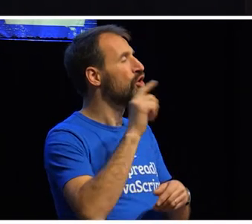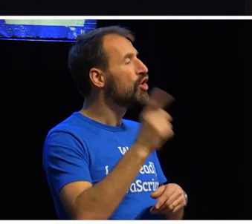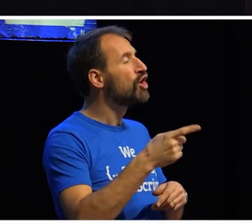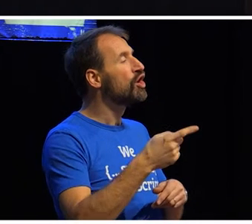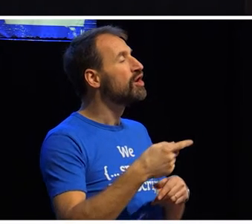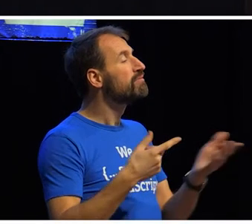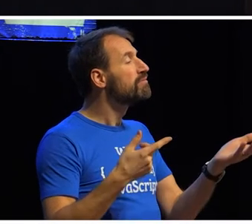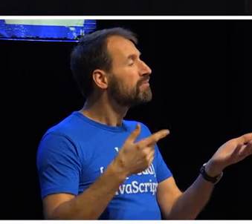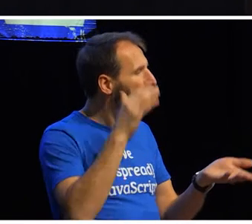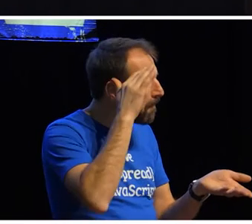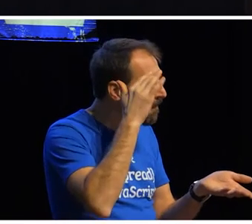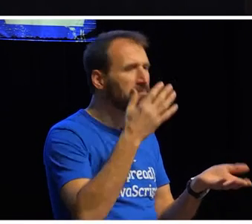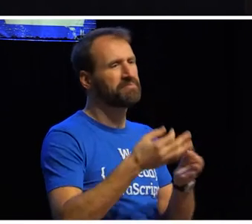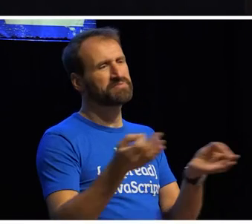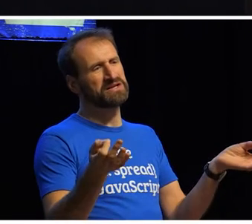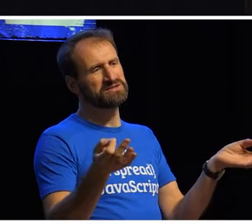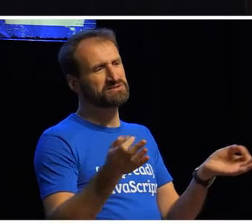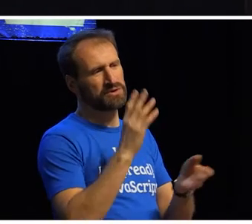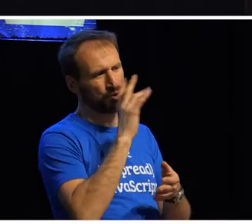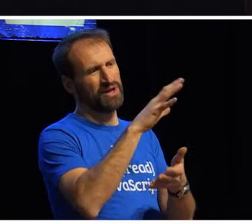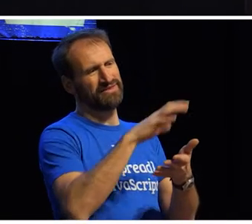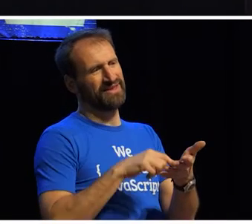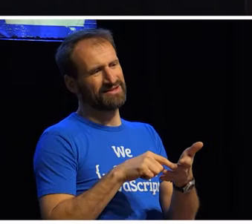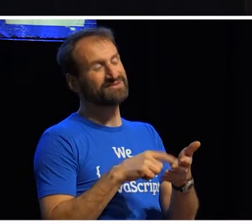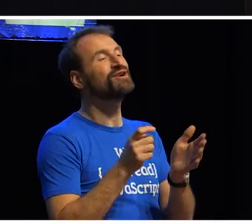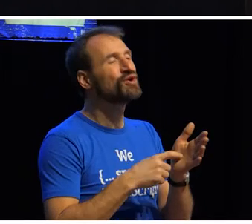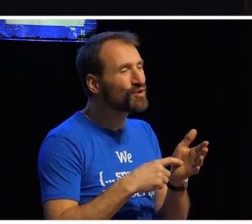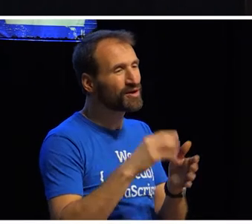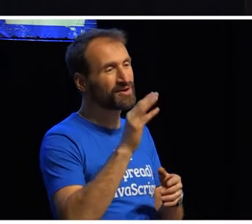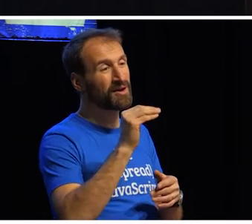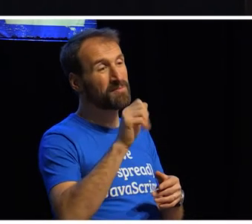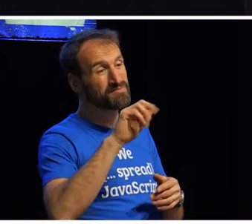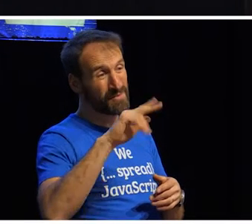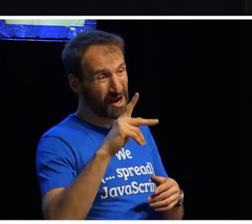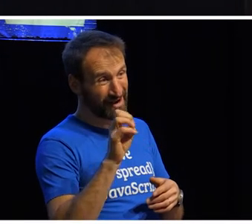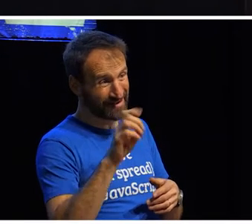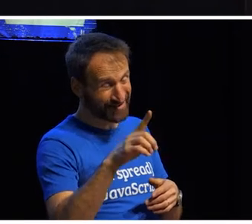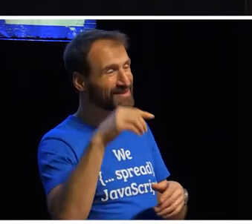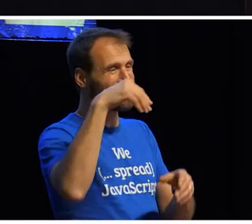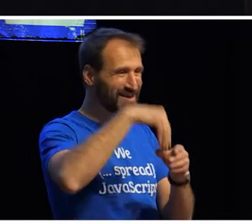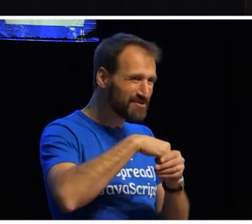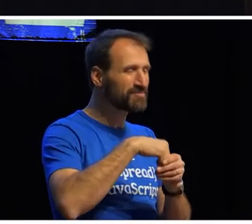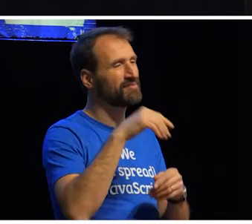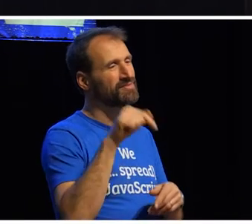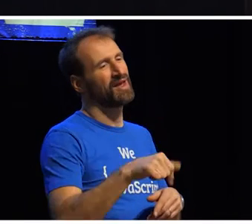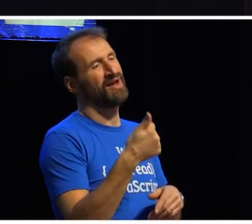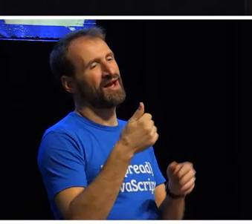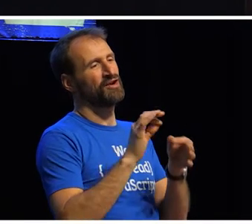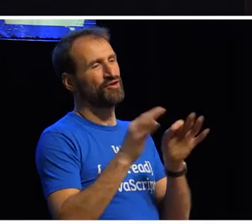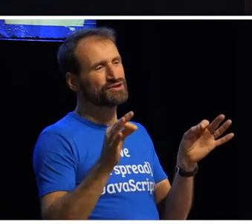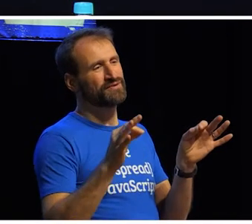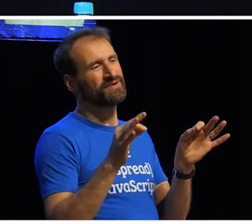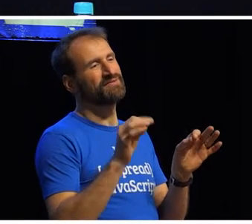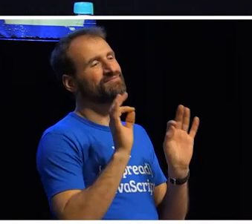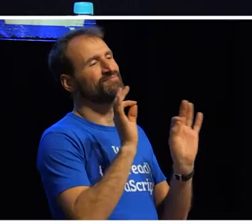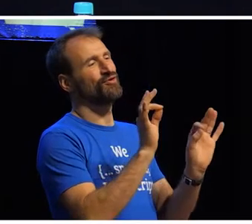nothing we're just gonna get the text that's because marked has a sanitize function in it now surprisingly or not sanitize is actually turned